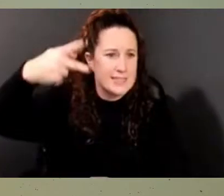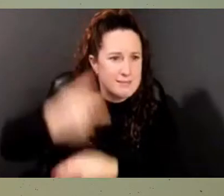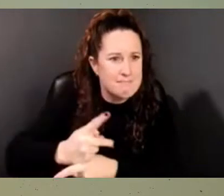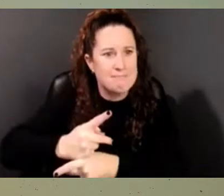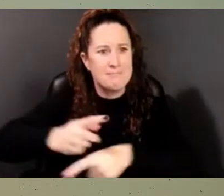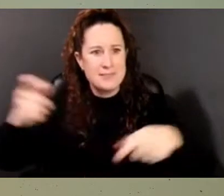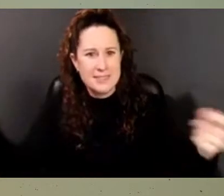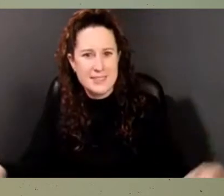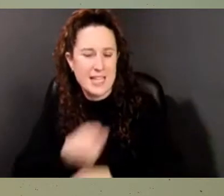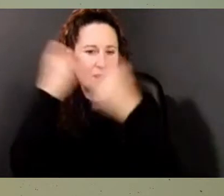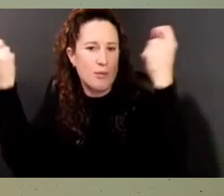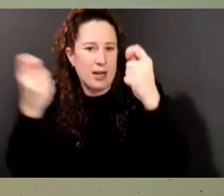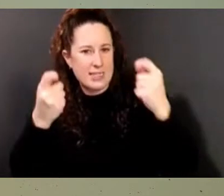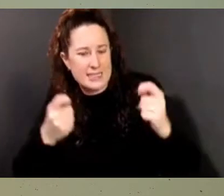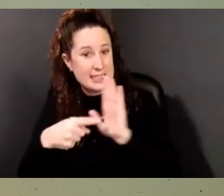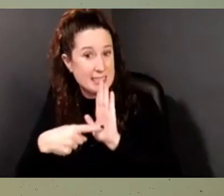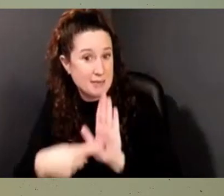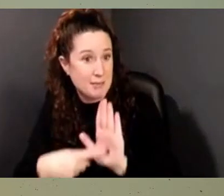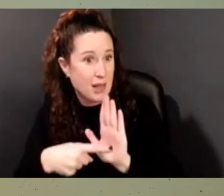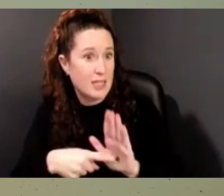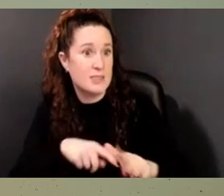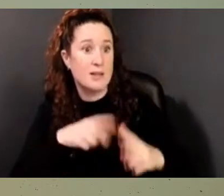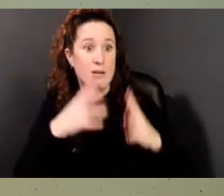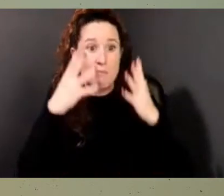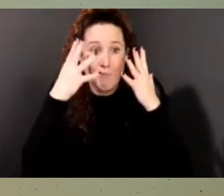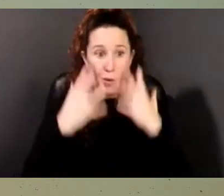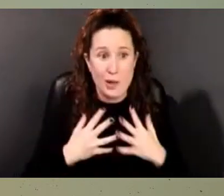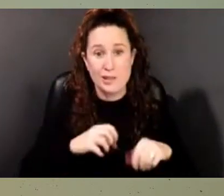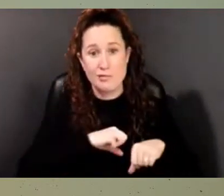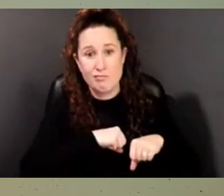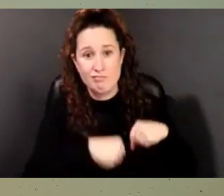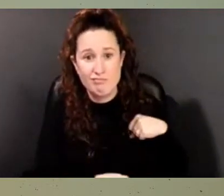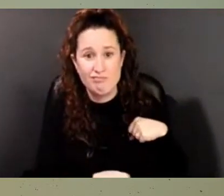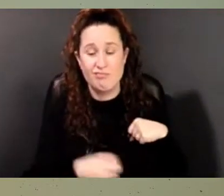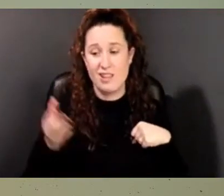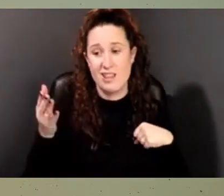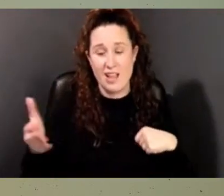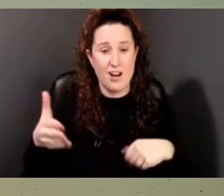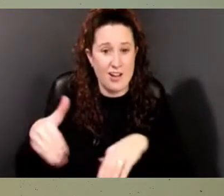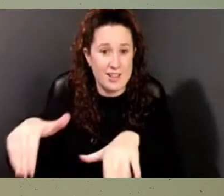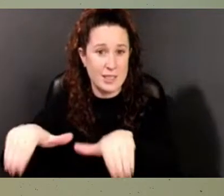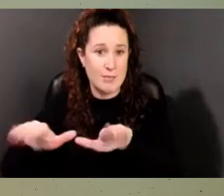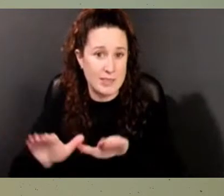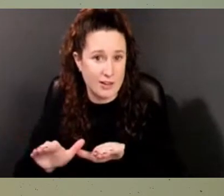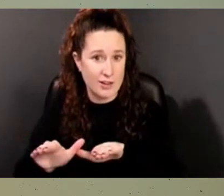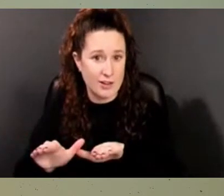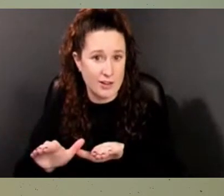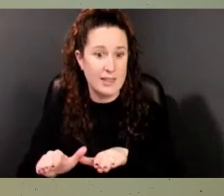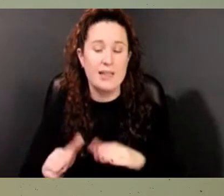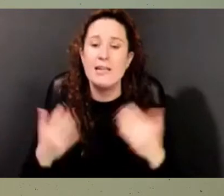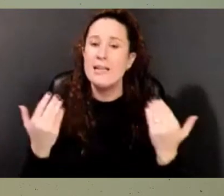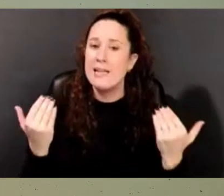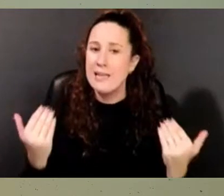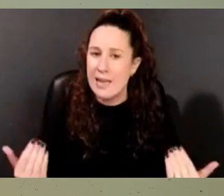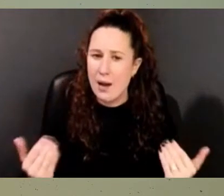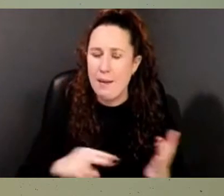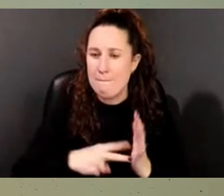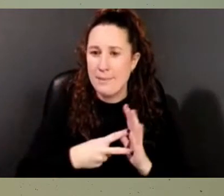mourned, and incorporated in the cemetery. And so this is not just a space. It's not just a